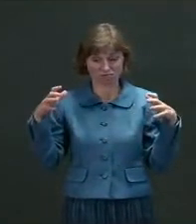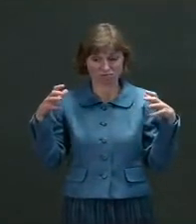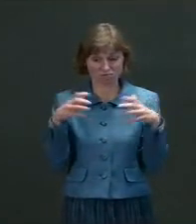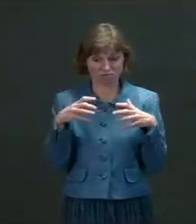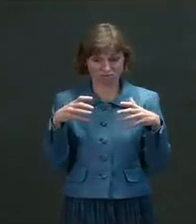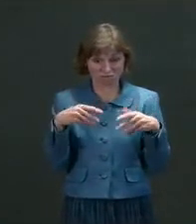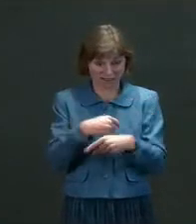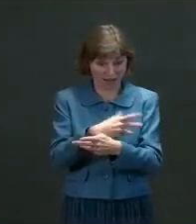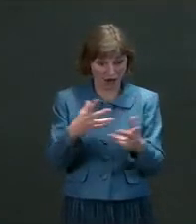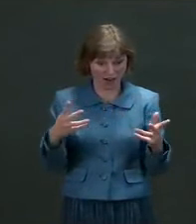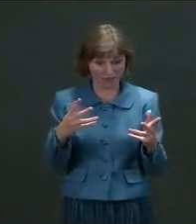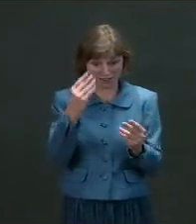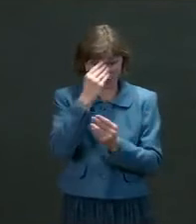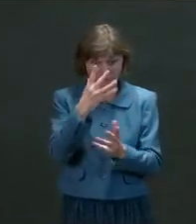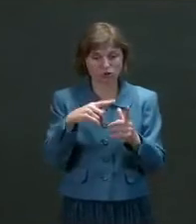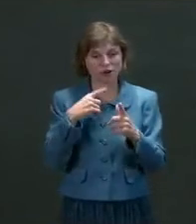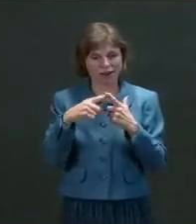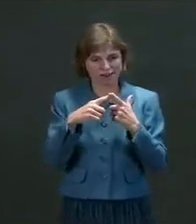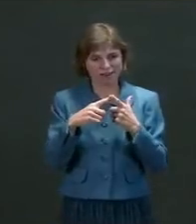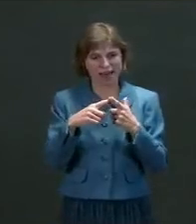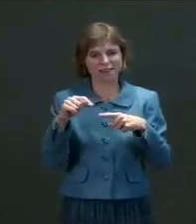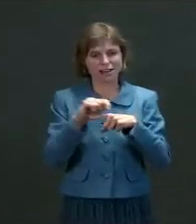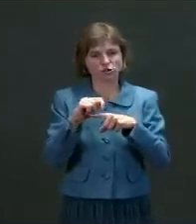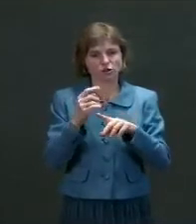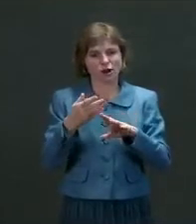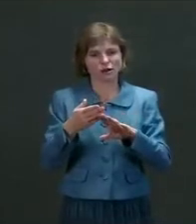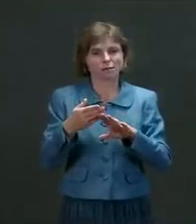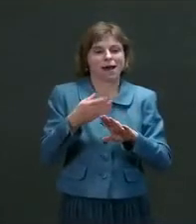pertinent information, and then they are trained by the previous staff.